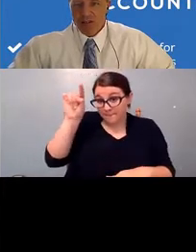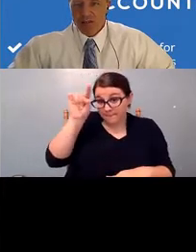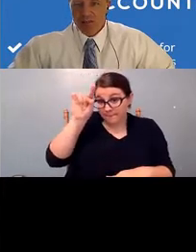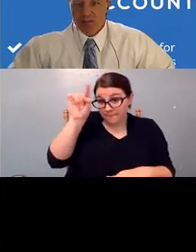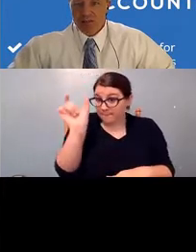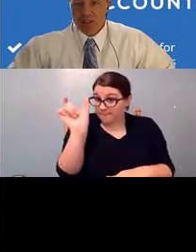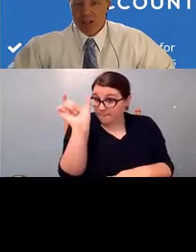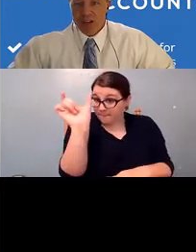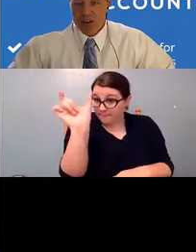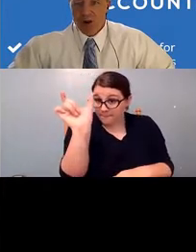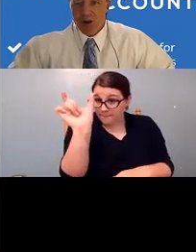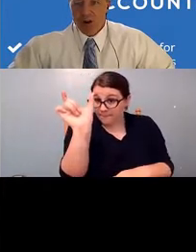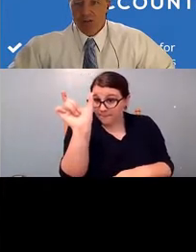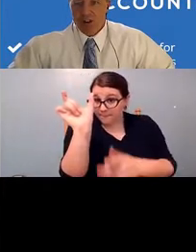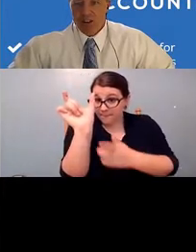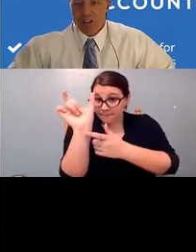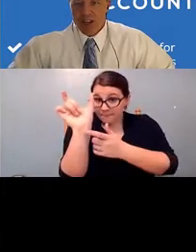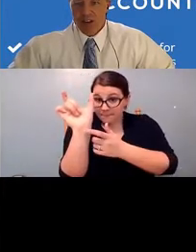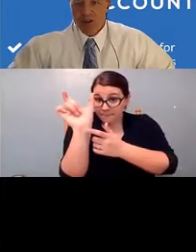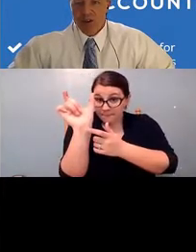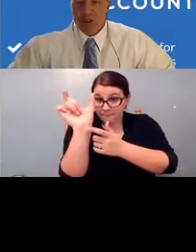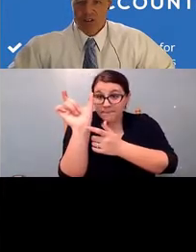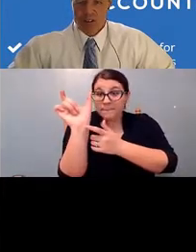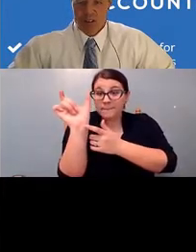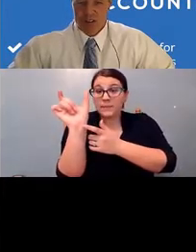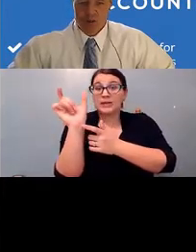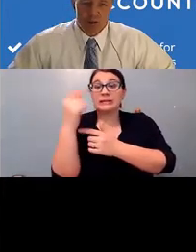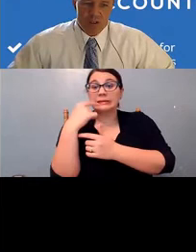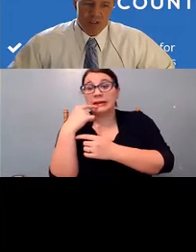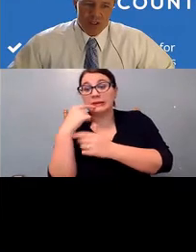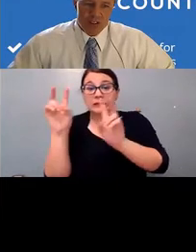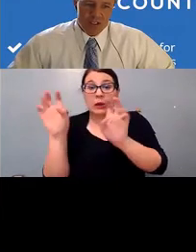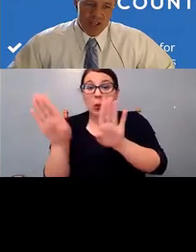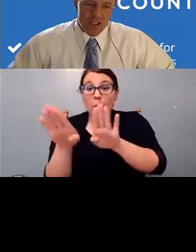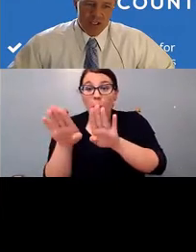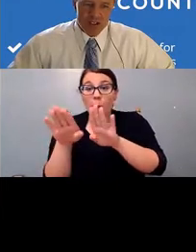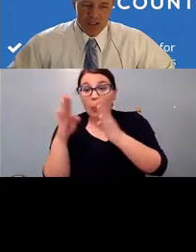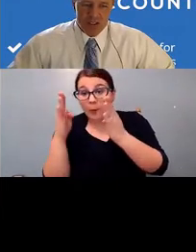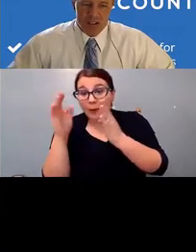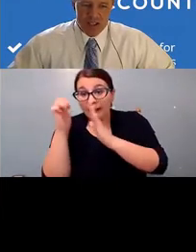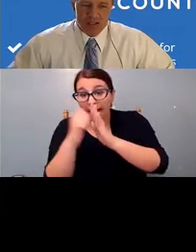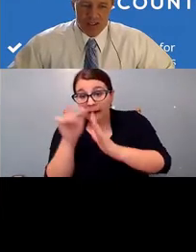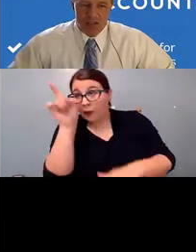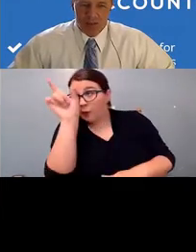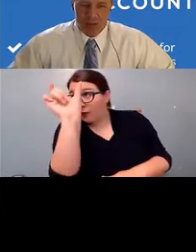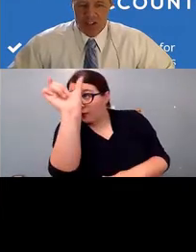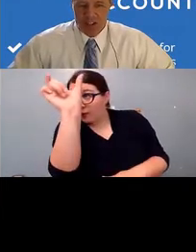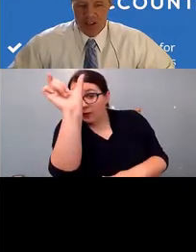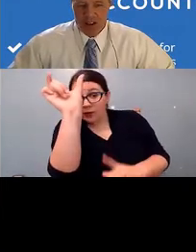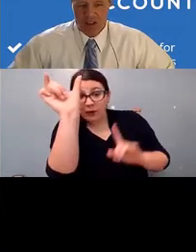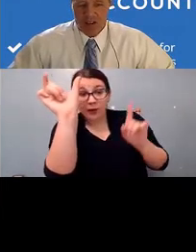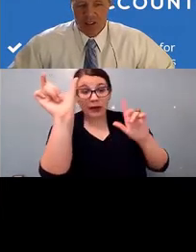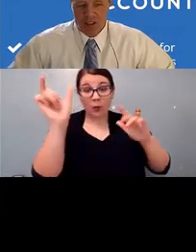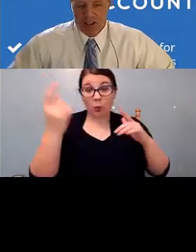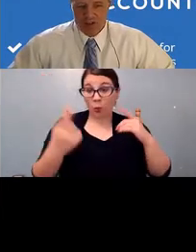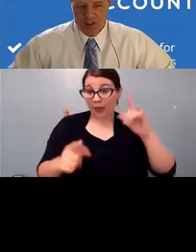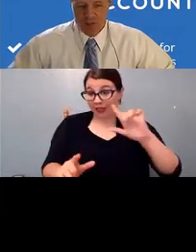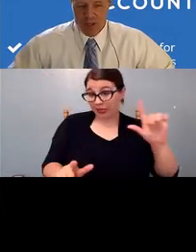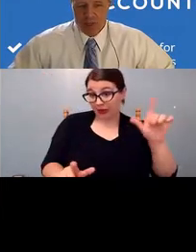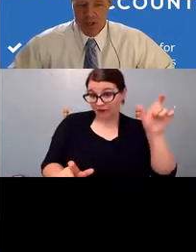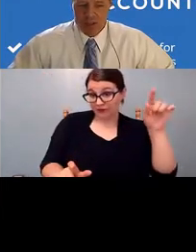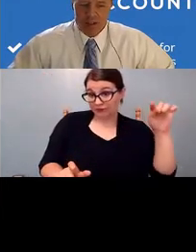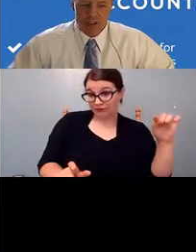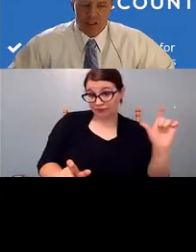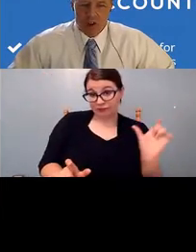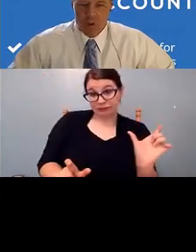a header bar of various categories. One is on the side, the left of the page header has a very